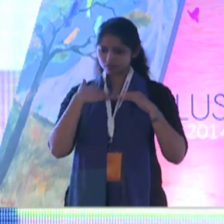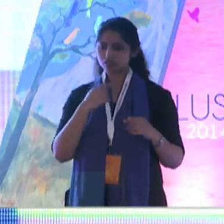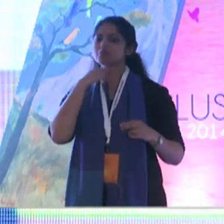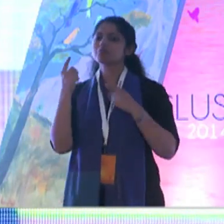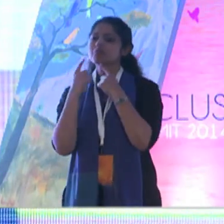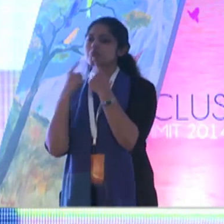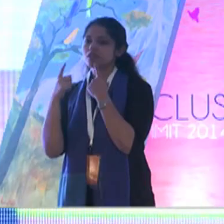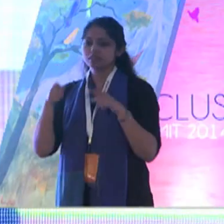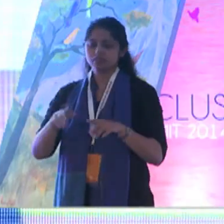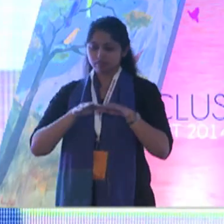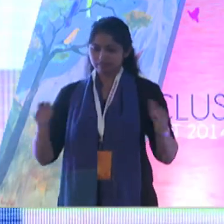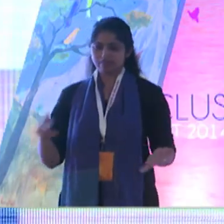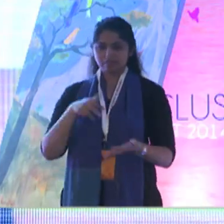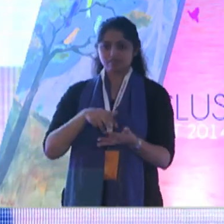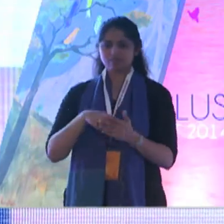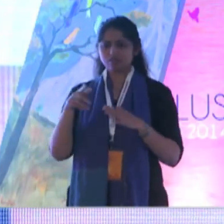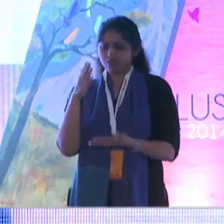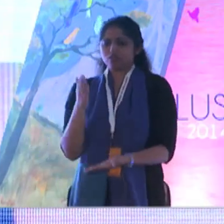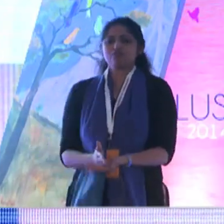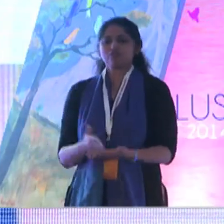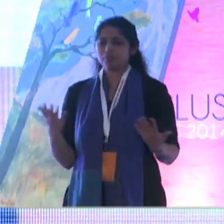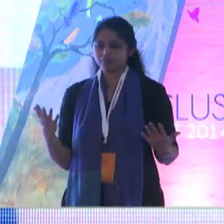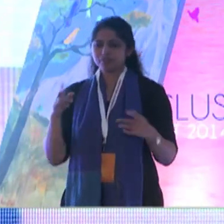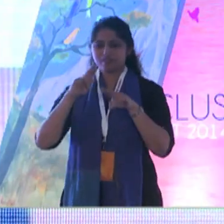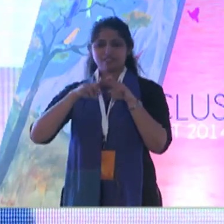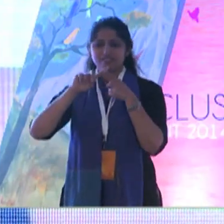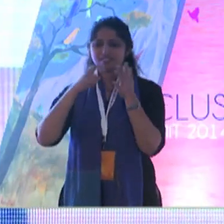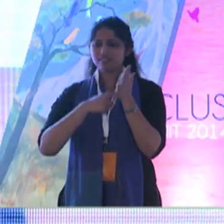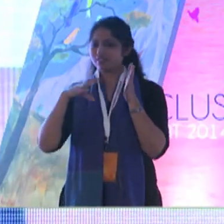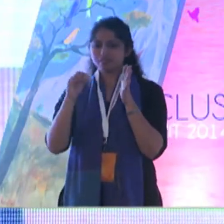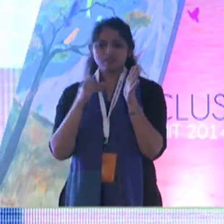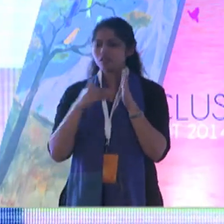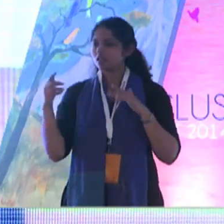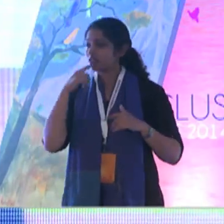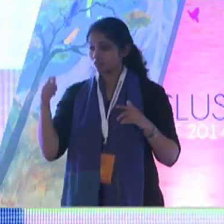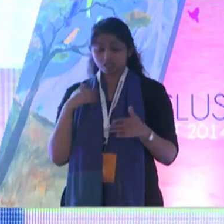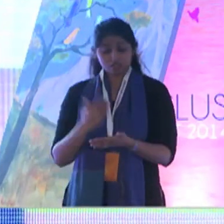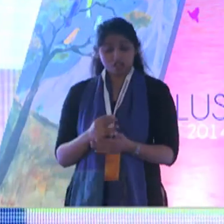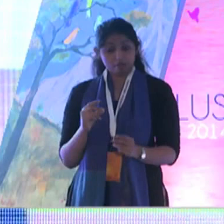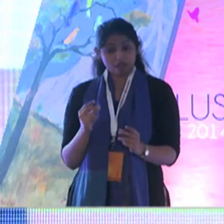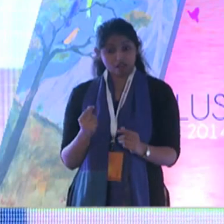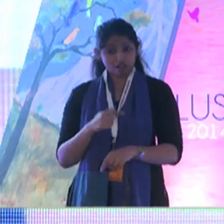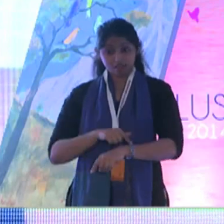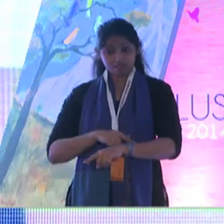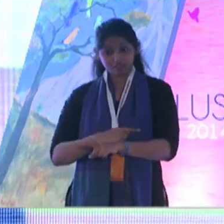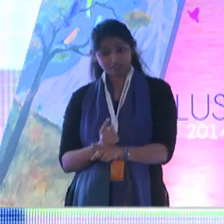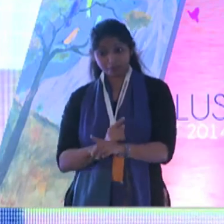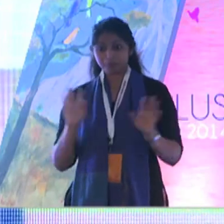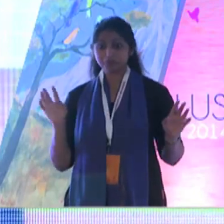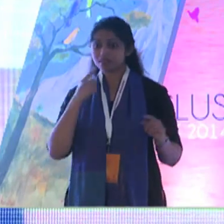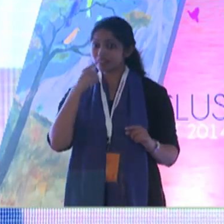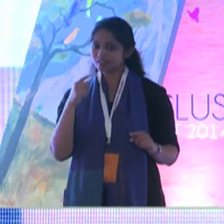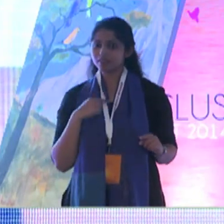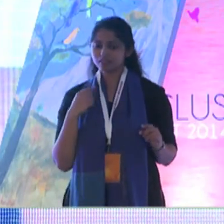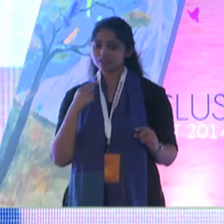from this forum, and you know, I'll stop now because anyway, Feroz, you know, I can go on for non-stop. But I believe that